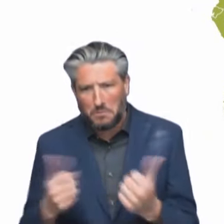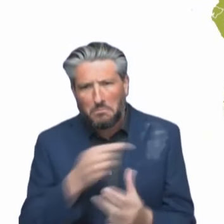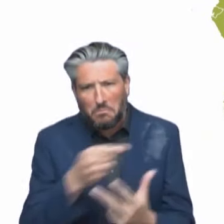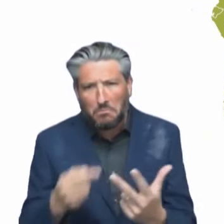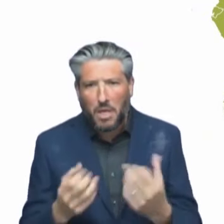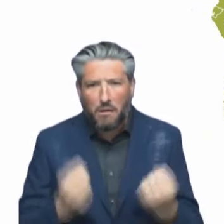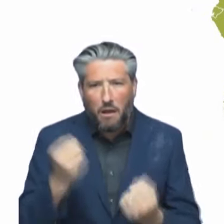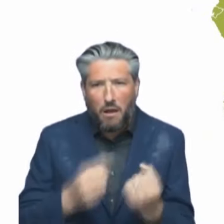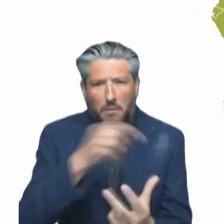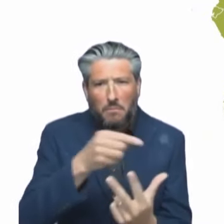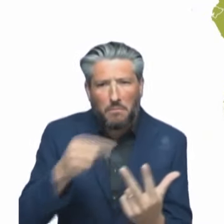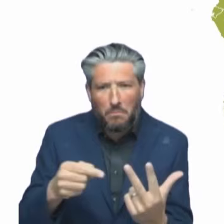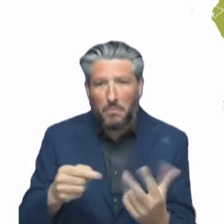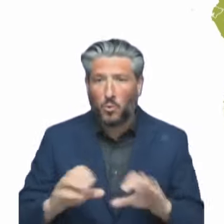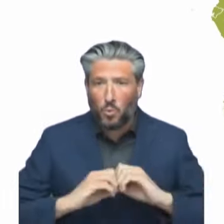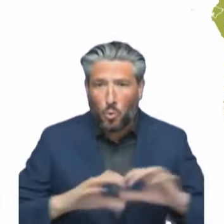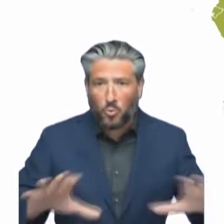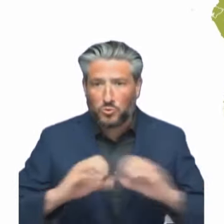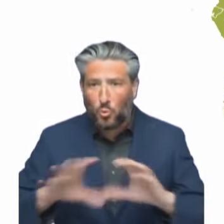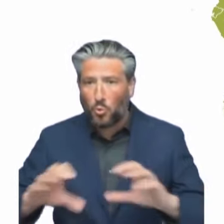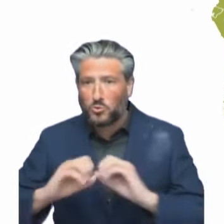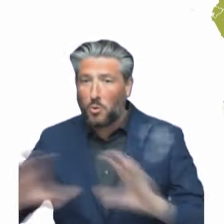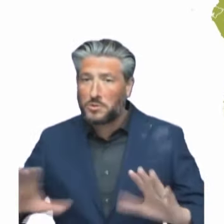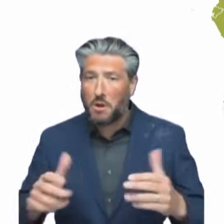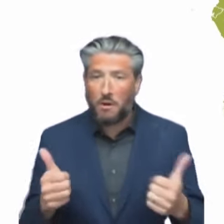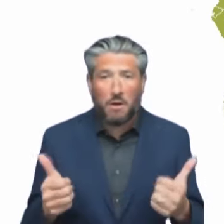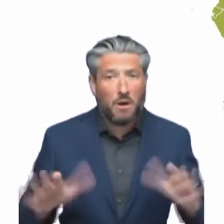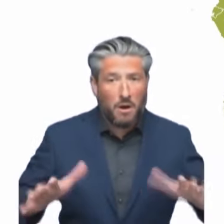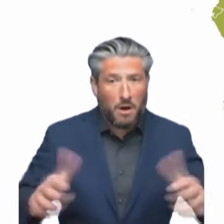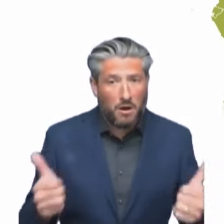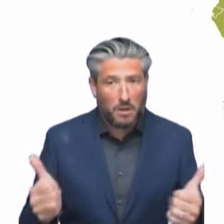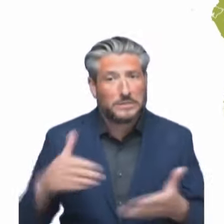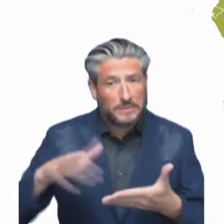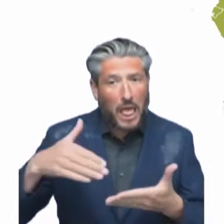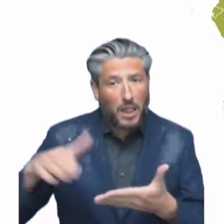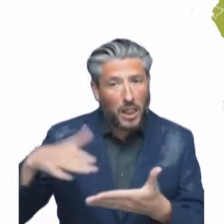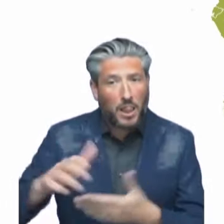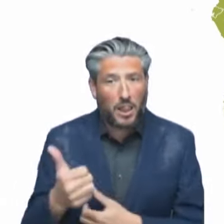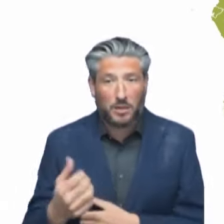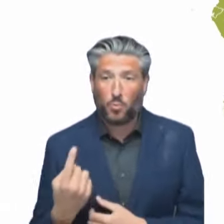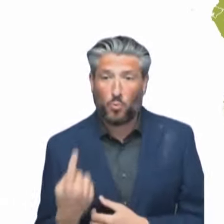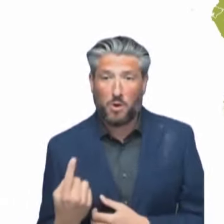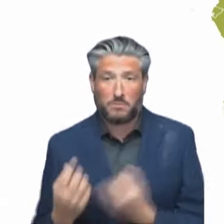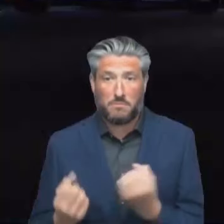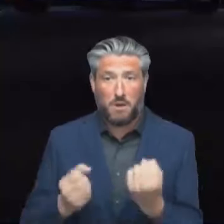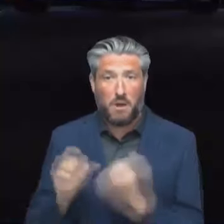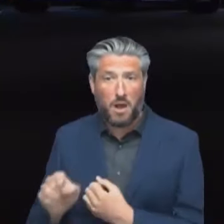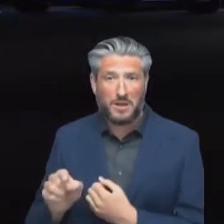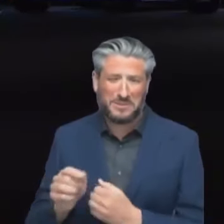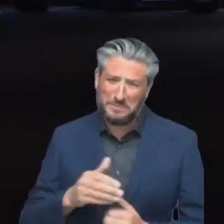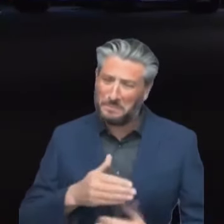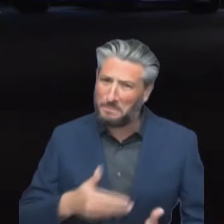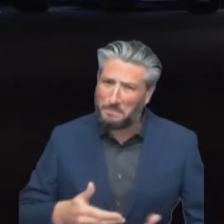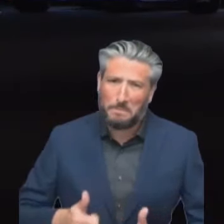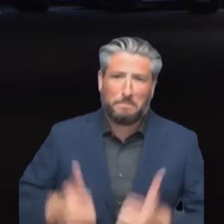from Zoe, which remained the best-selling electric vehicle in Europe. The success of